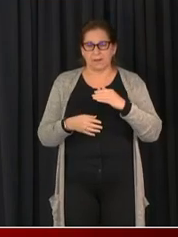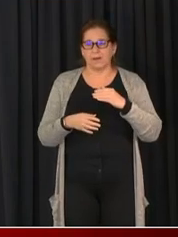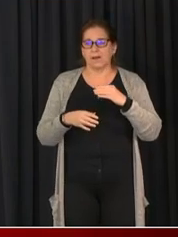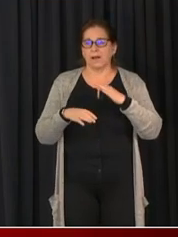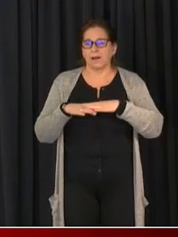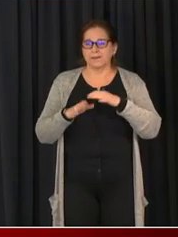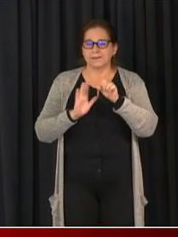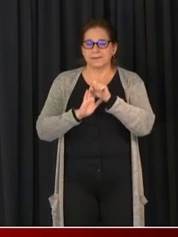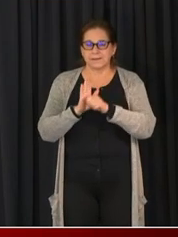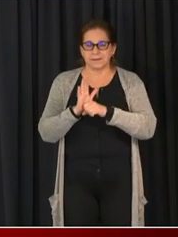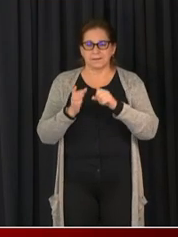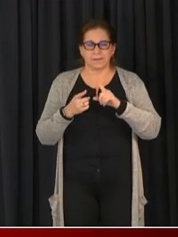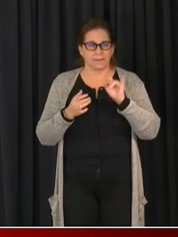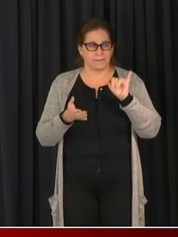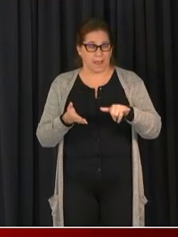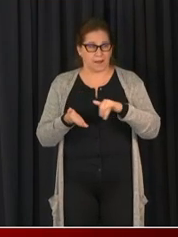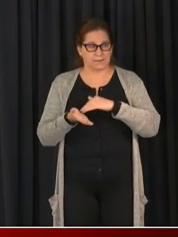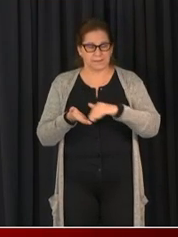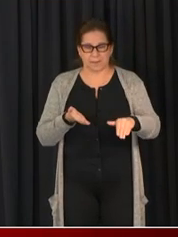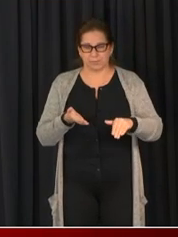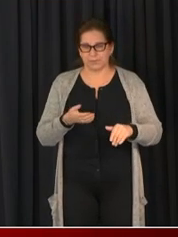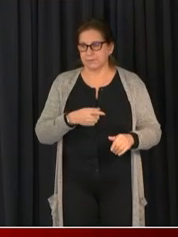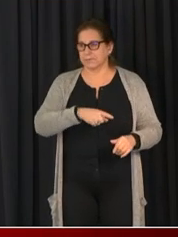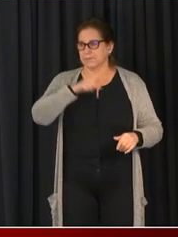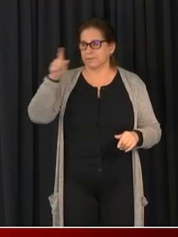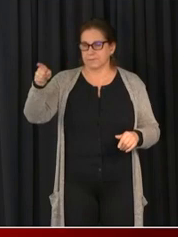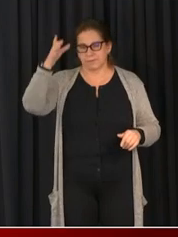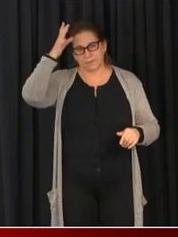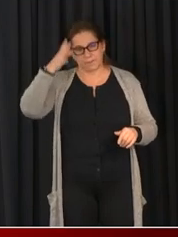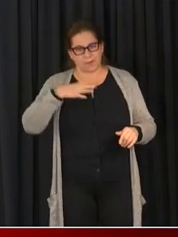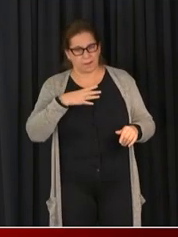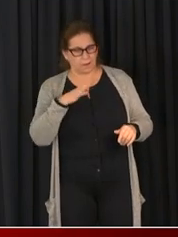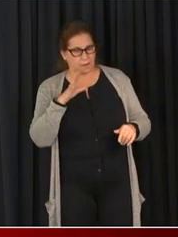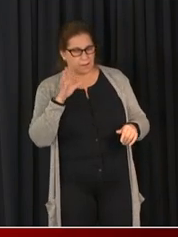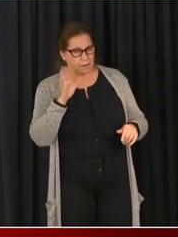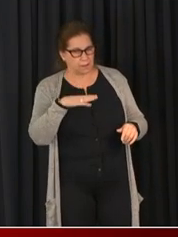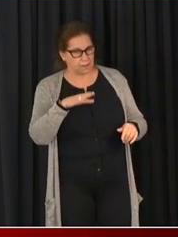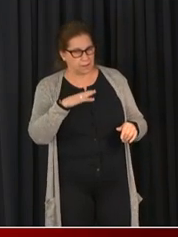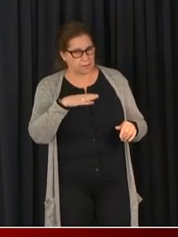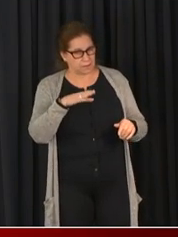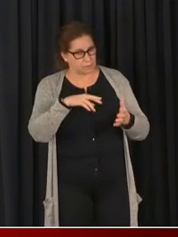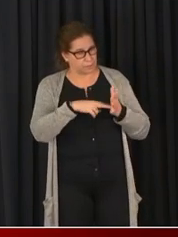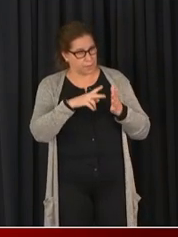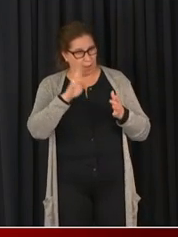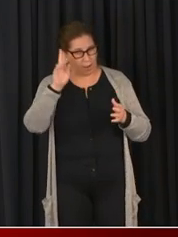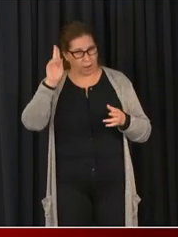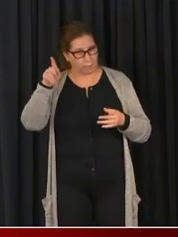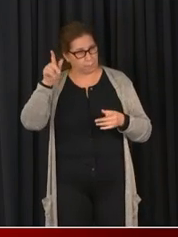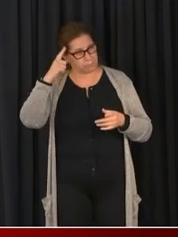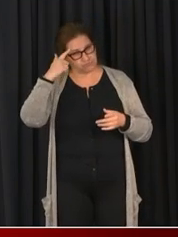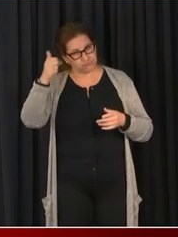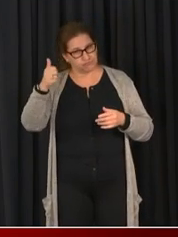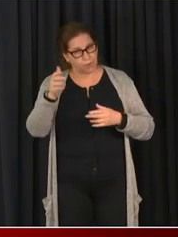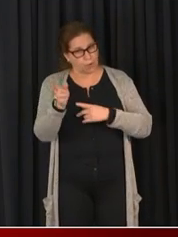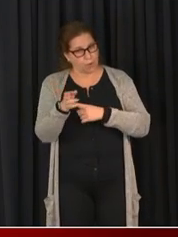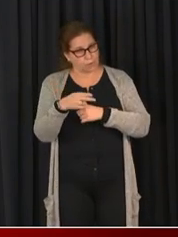Mayor, this would be up to the hotel or the institution. I mean, they're not required to do it, they can do it. Exactly.